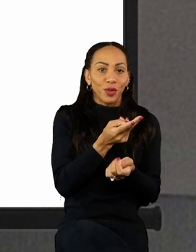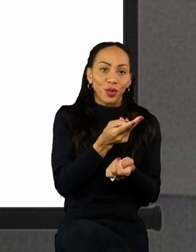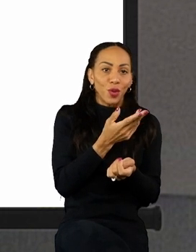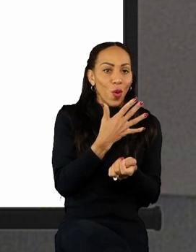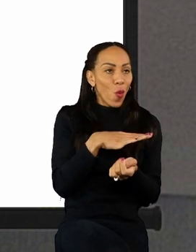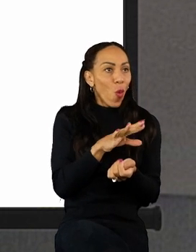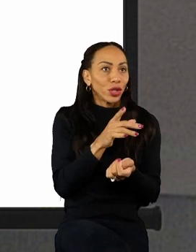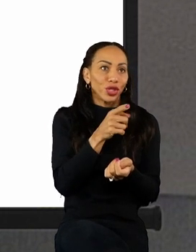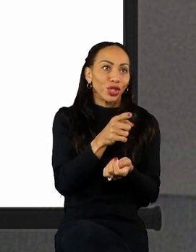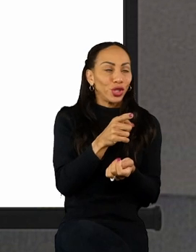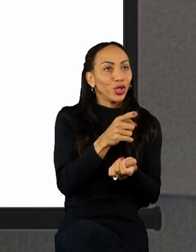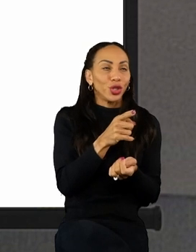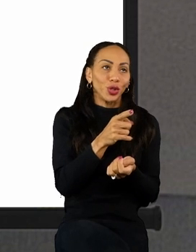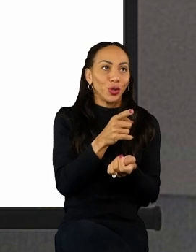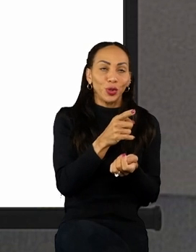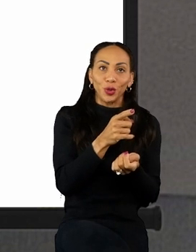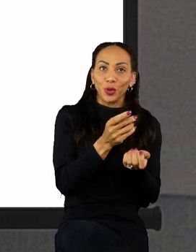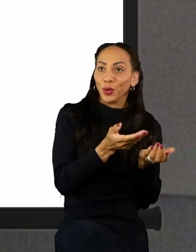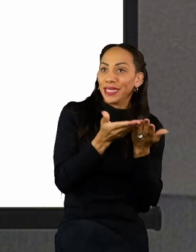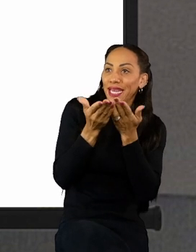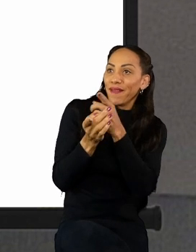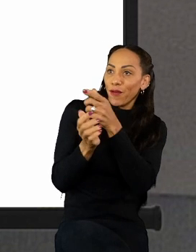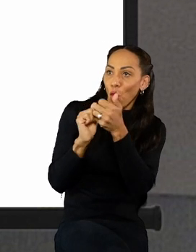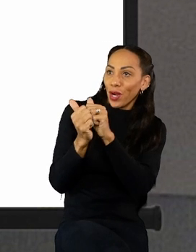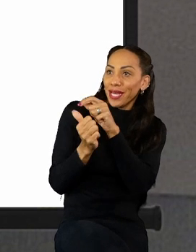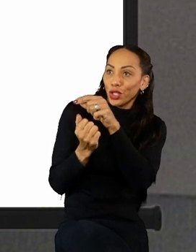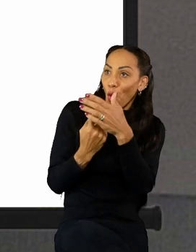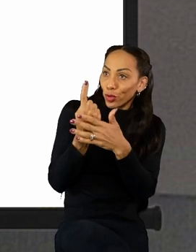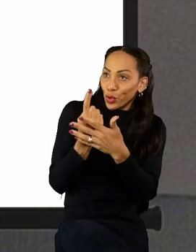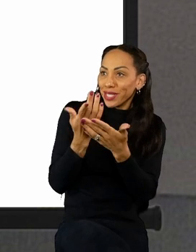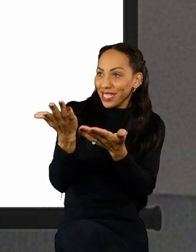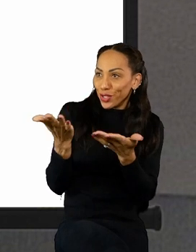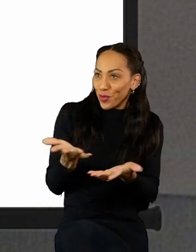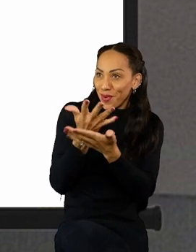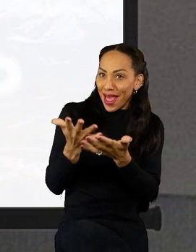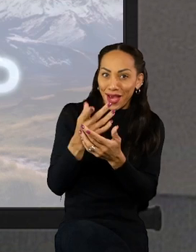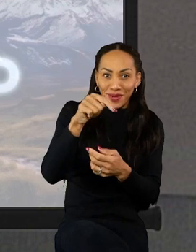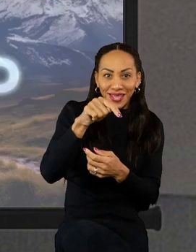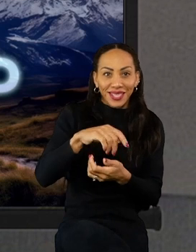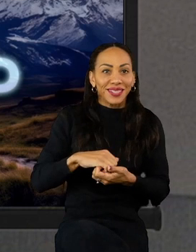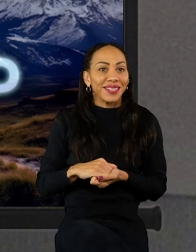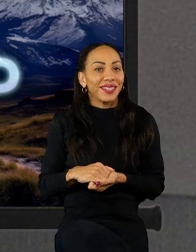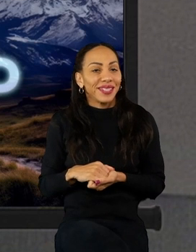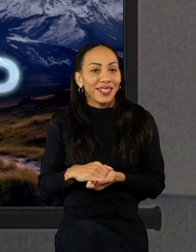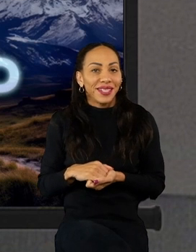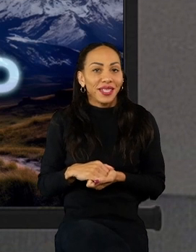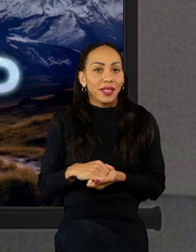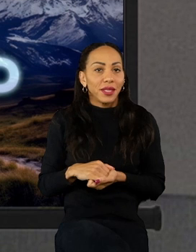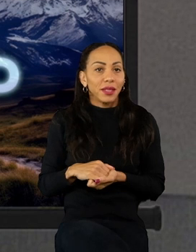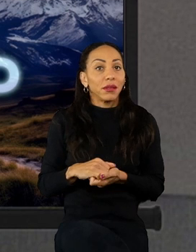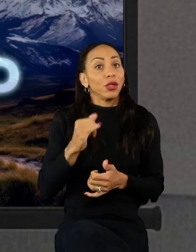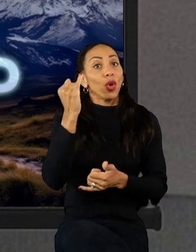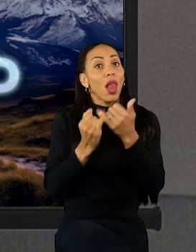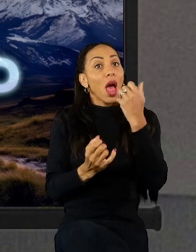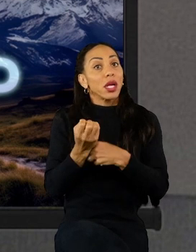have this demo, but then they'd like some other colleagues to have a little play around with it. We can to give a good sense of what might be possible. So let's move